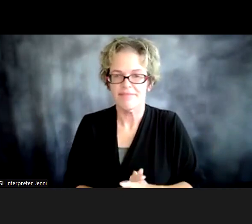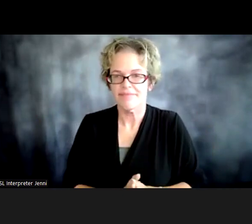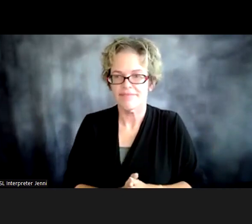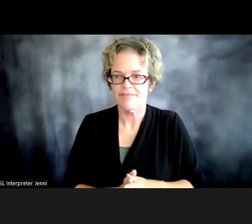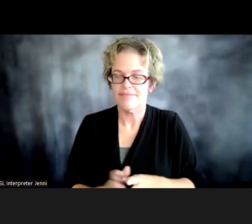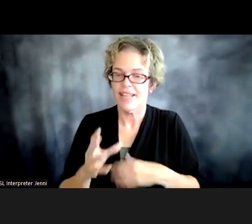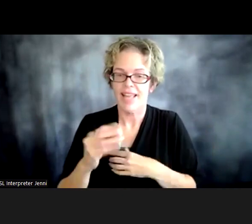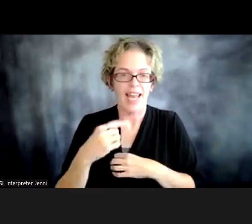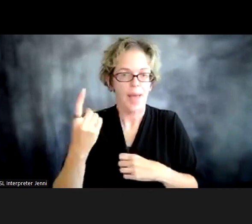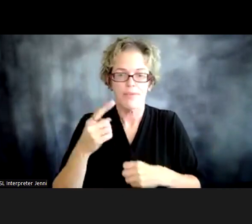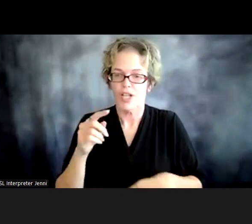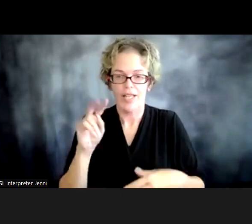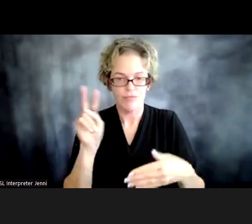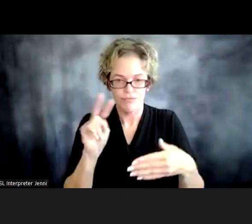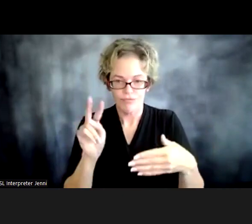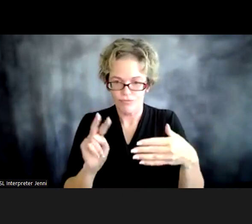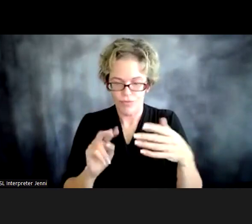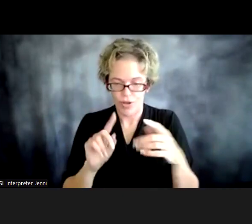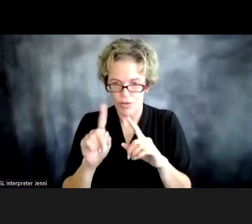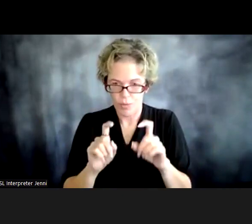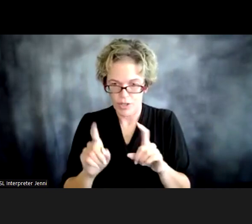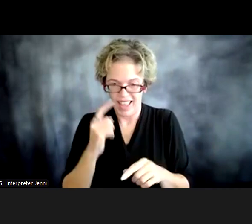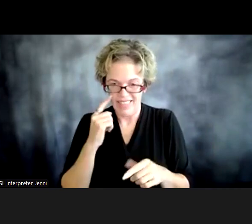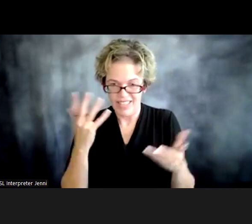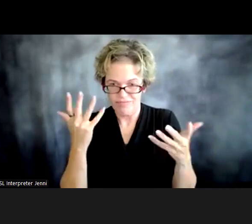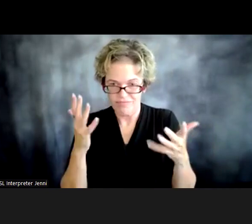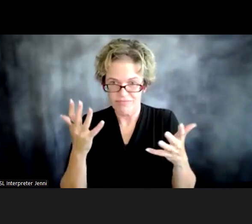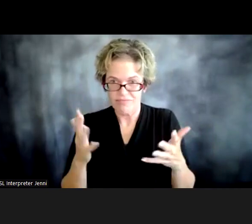And I'm just scrolling through the questions. I think we have answered